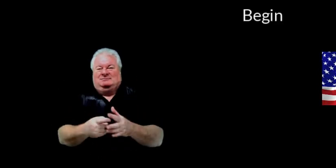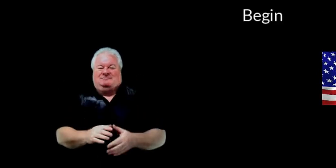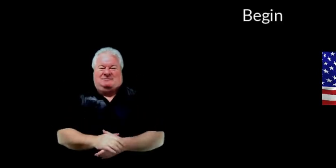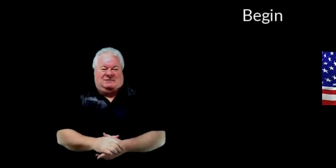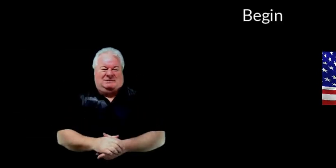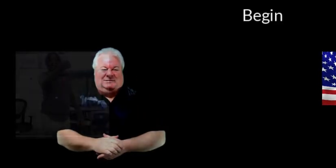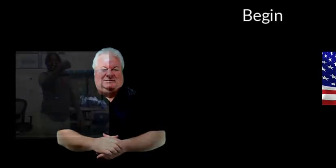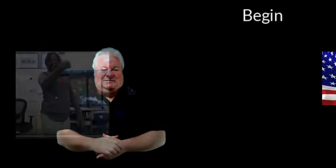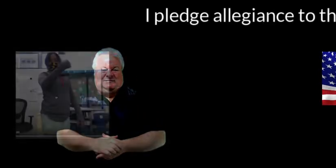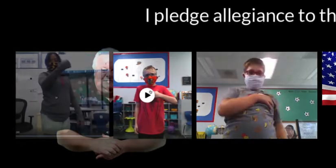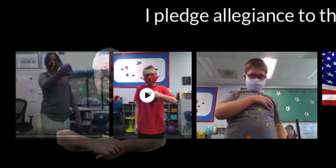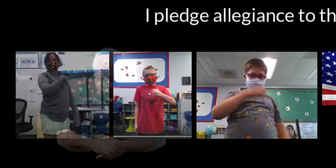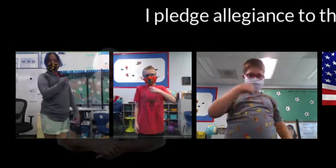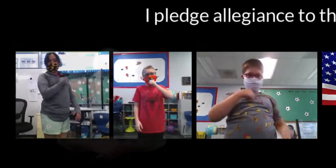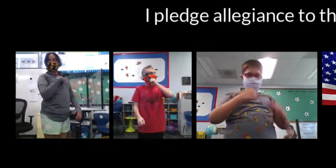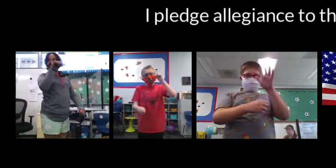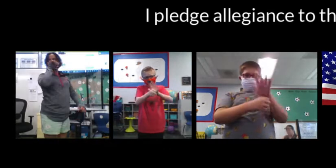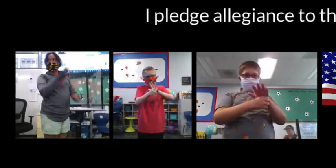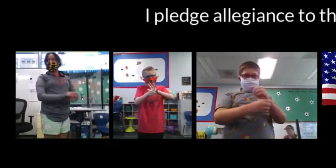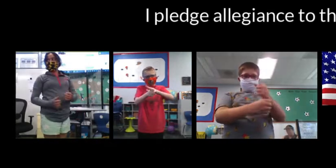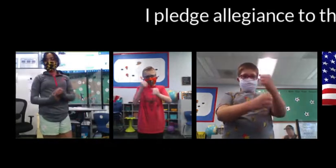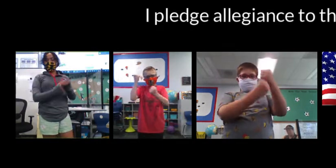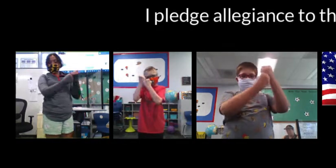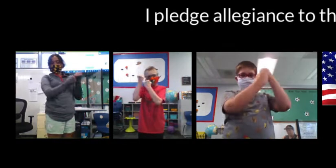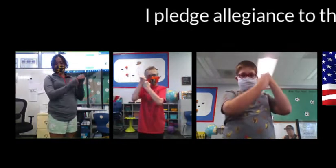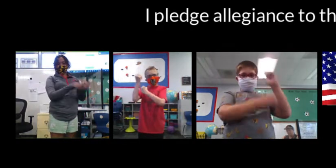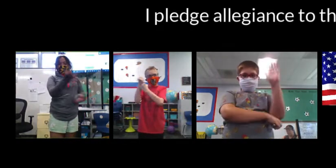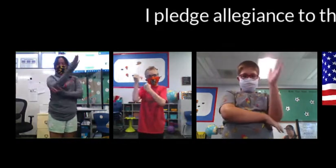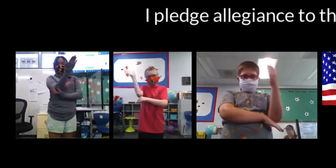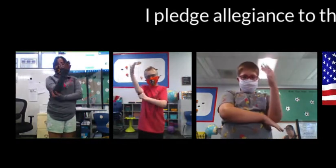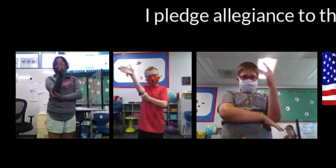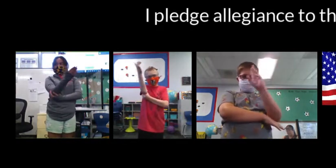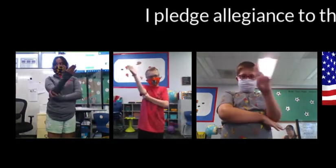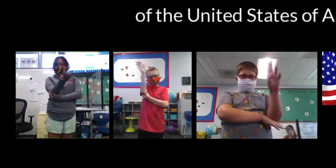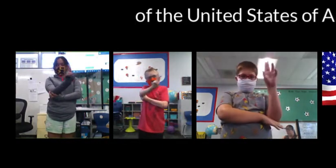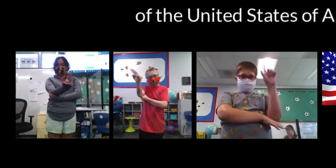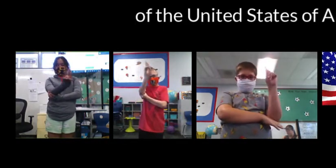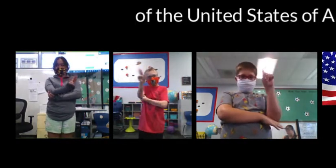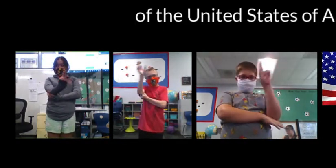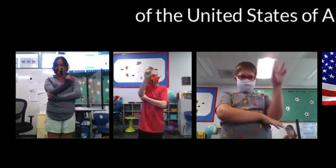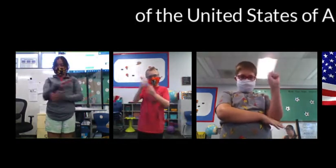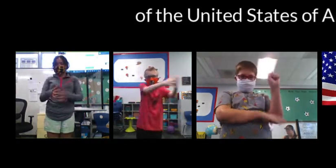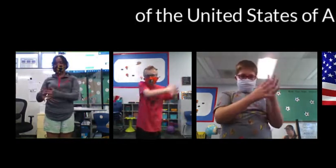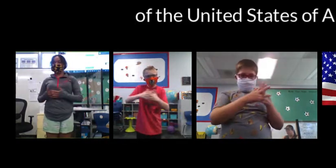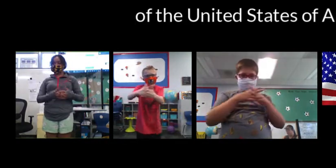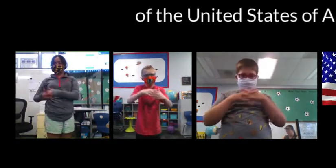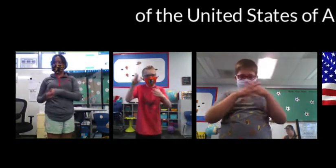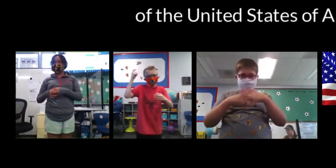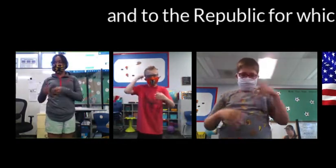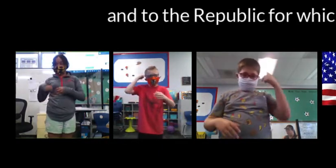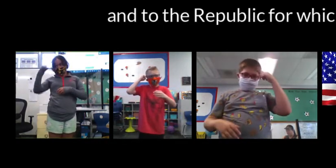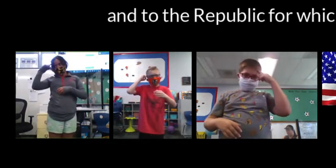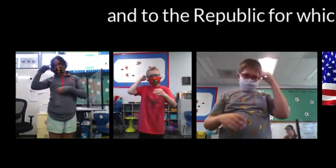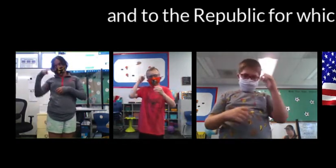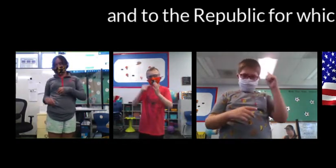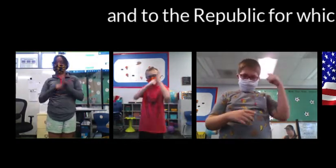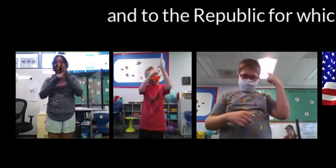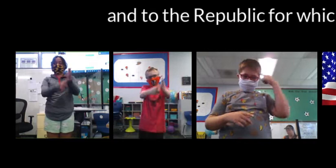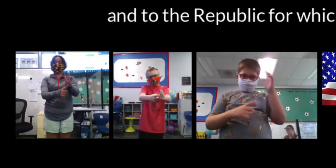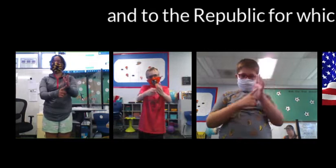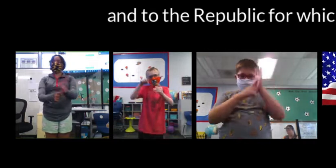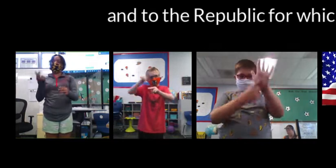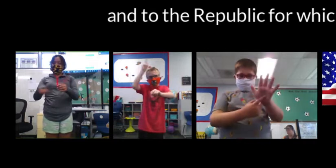begin. I pledge allegiance to the flag of the United States of America and to